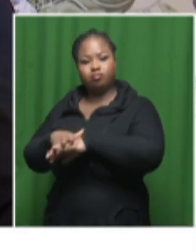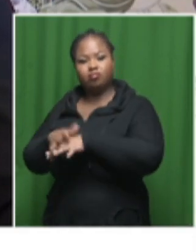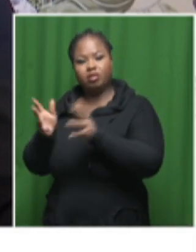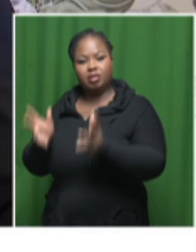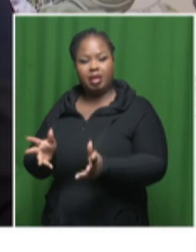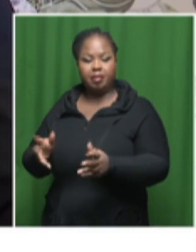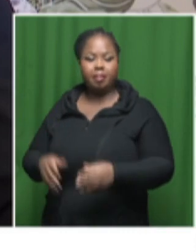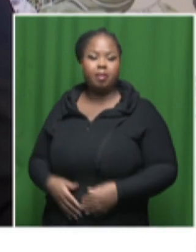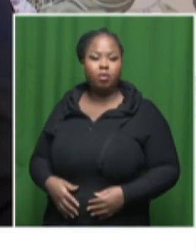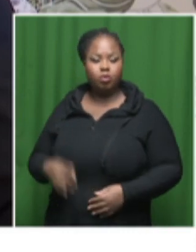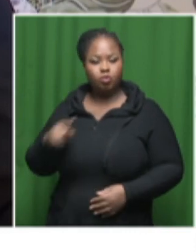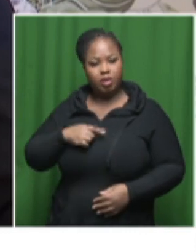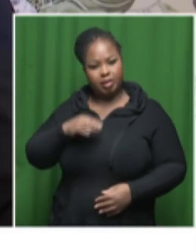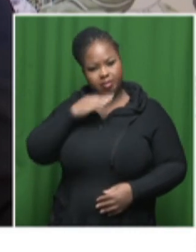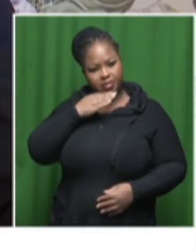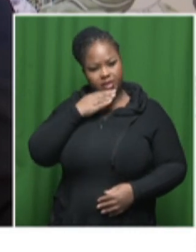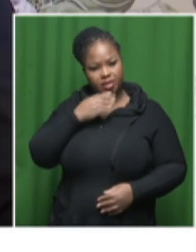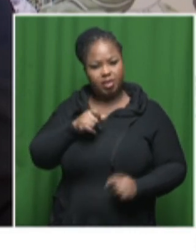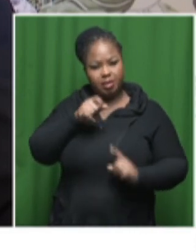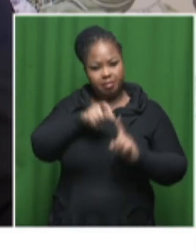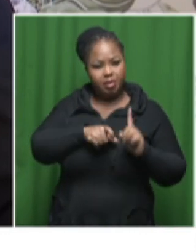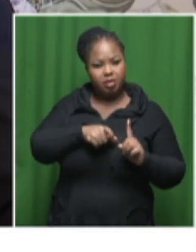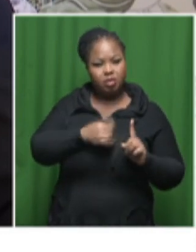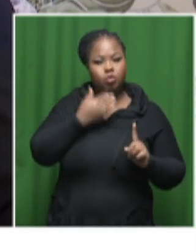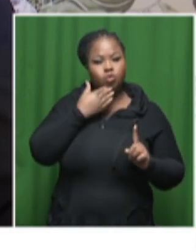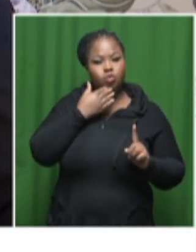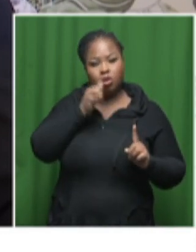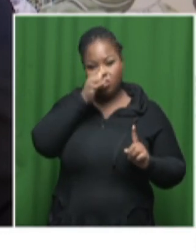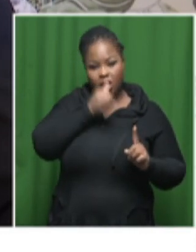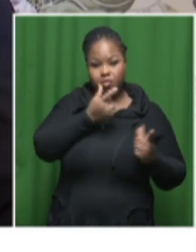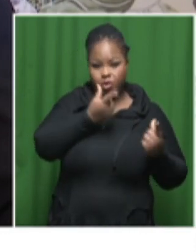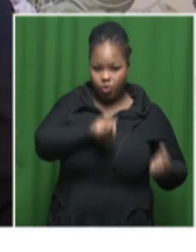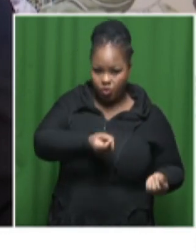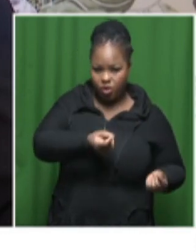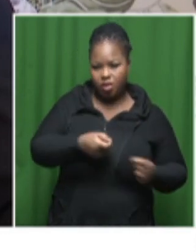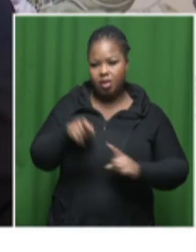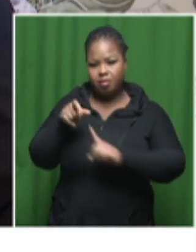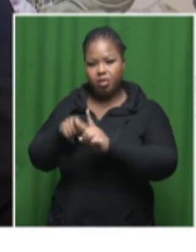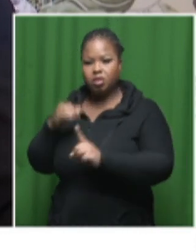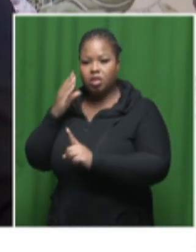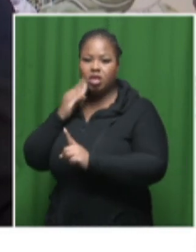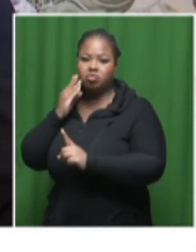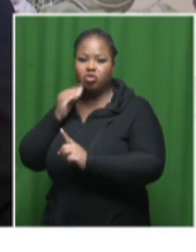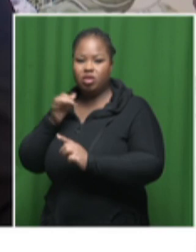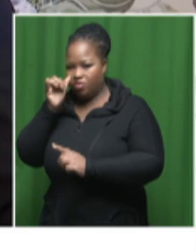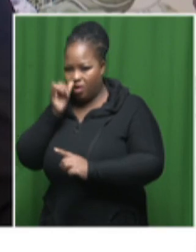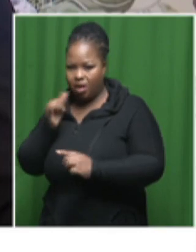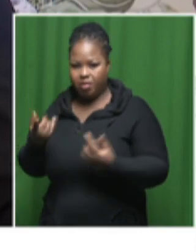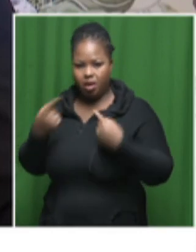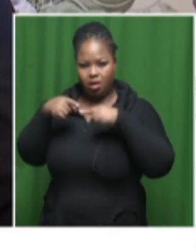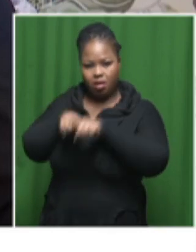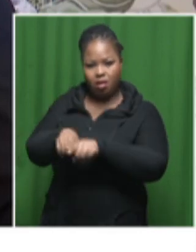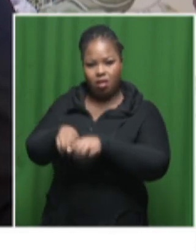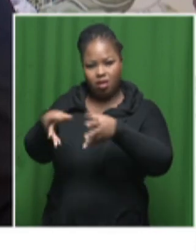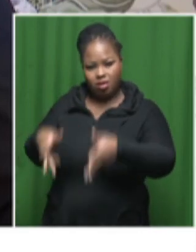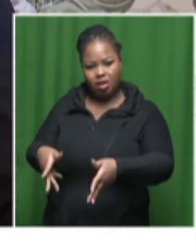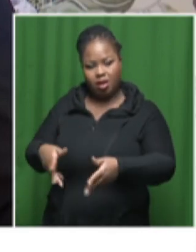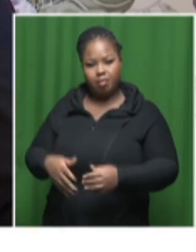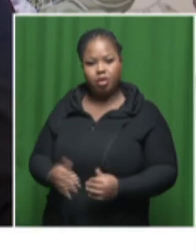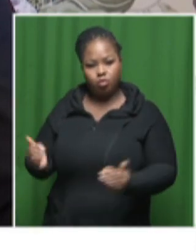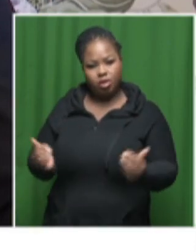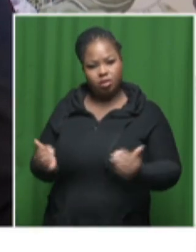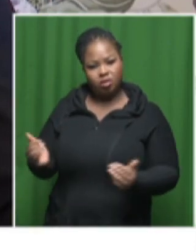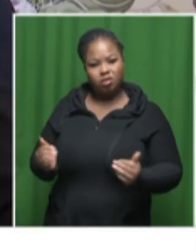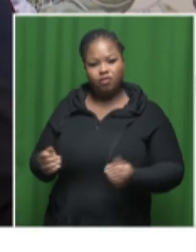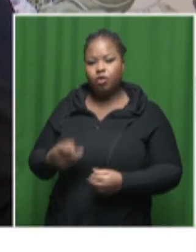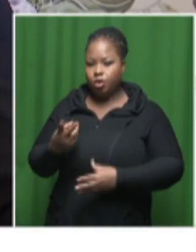case, it means that you will have both the victims and the perpetrators coming into the space. And the issue is how you manage that for the benefit